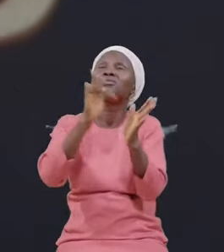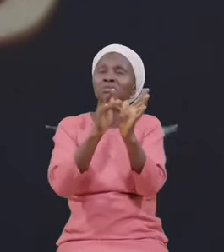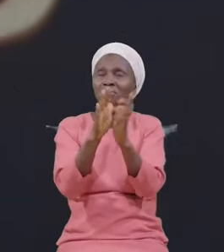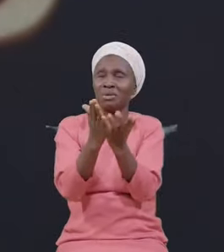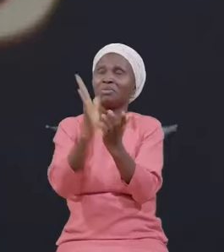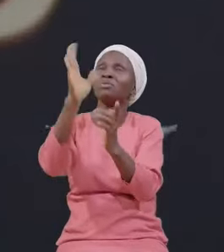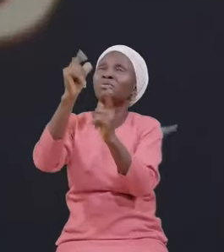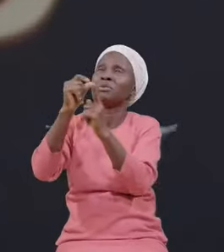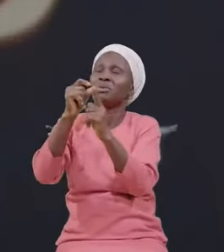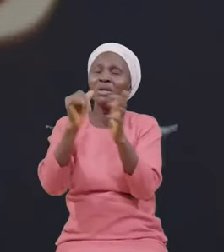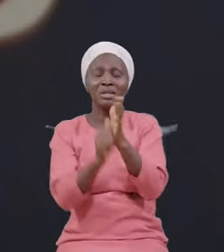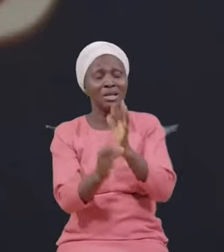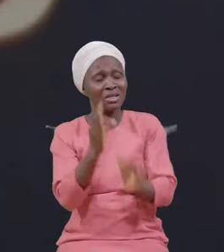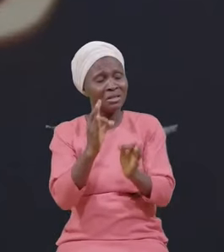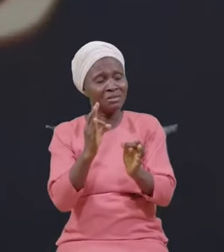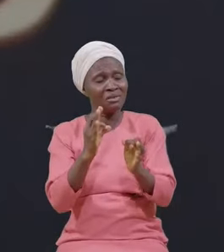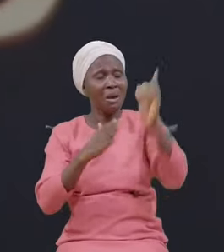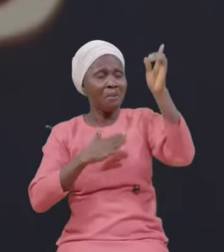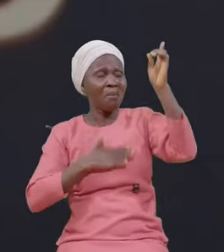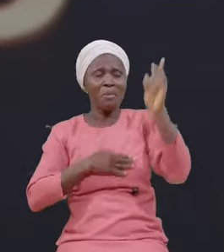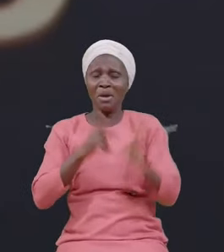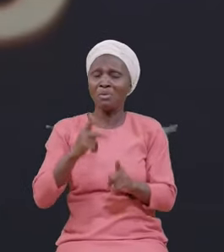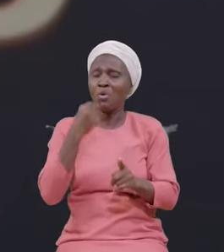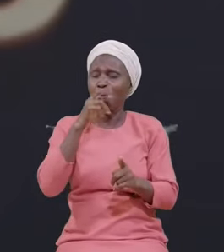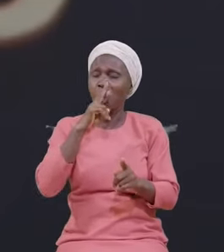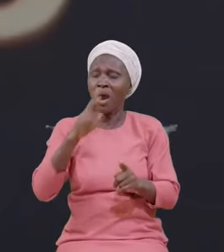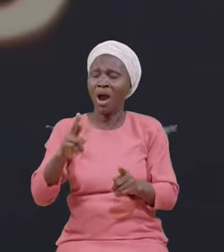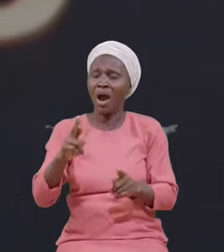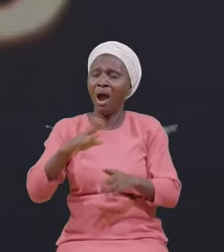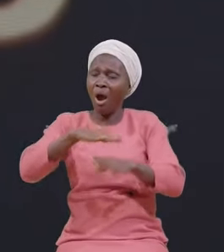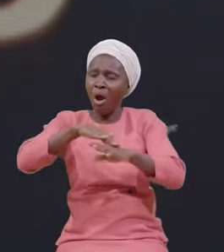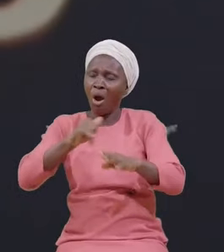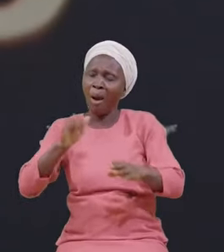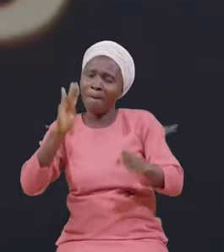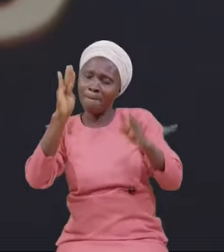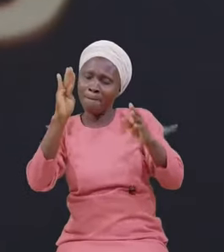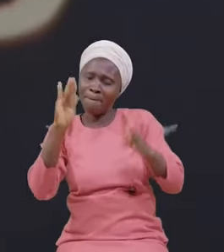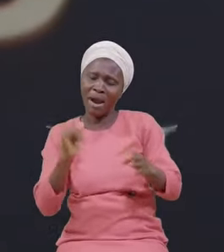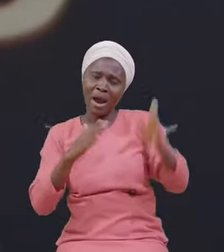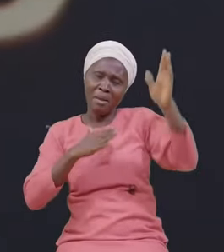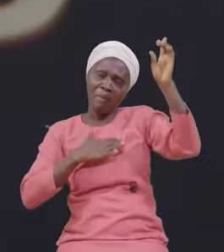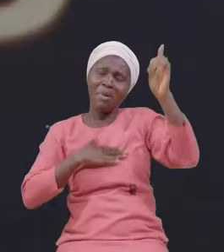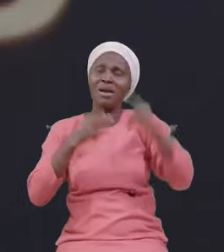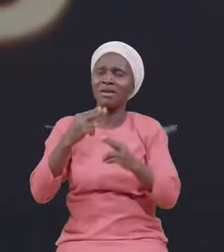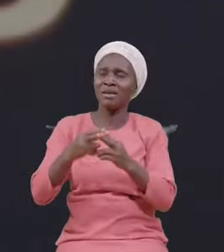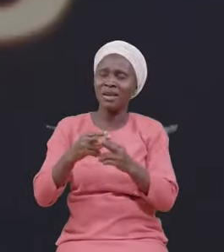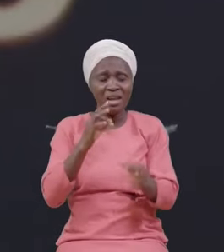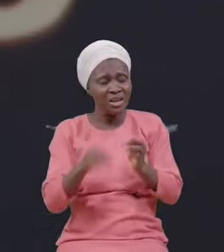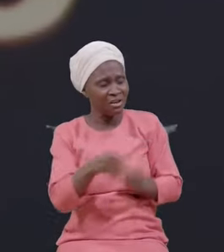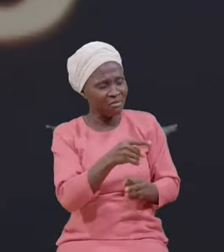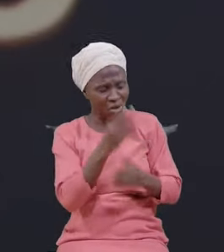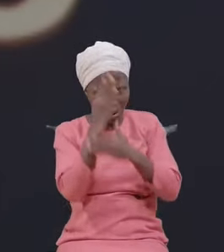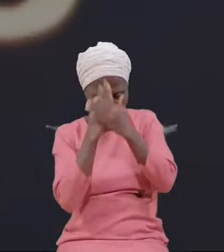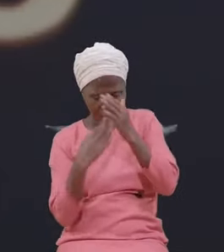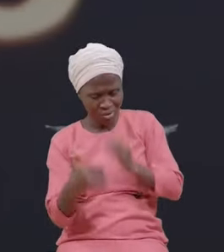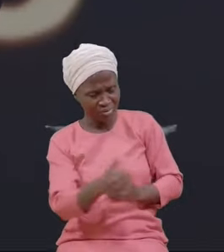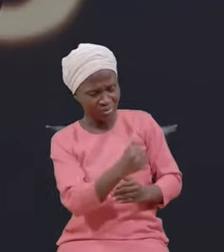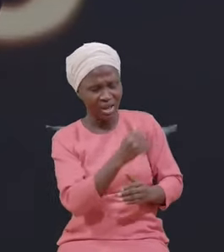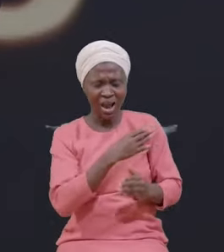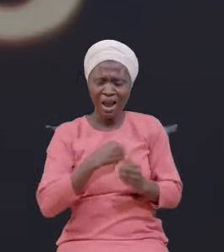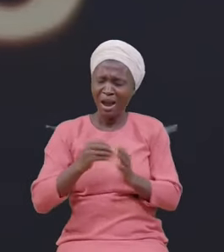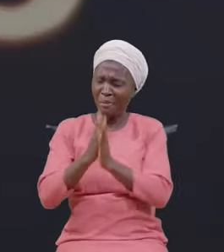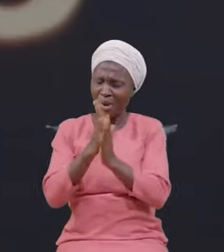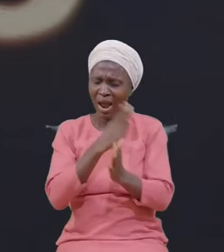called by my name shall humble themselves and pray and turn away from from their